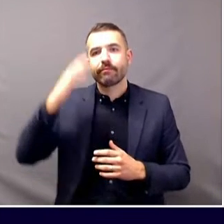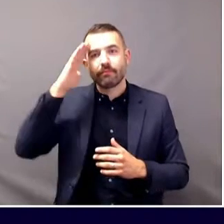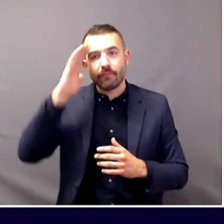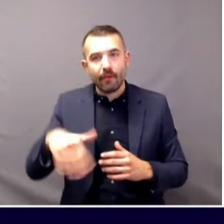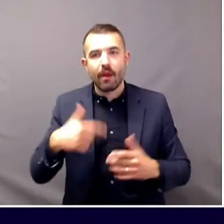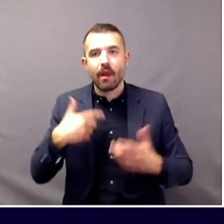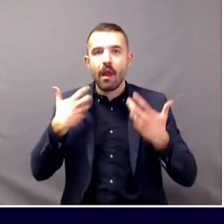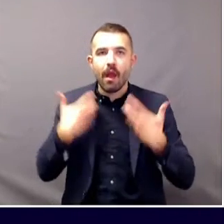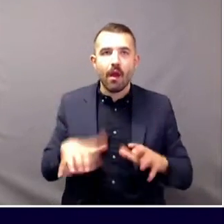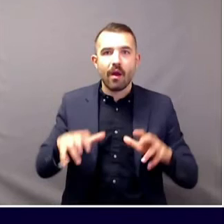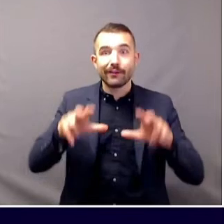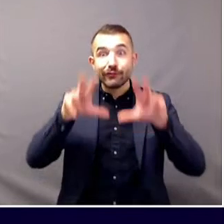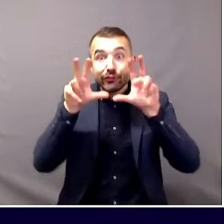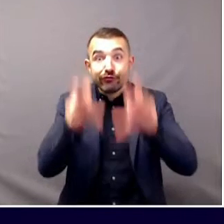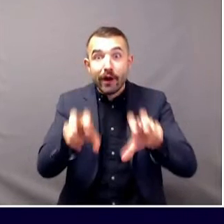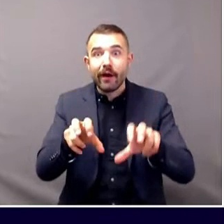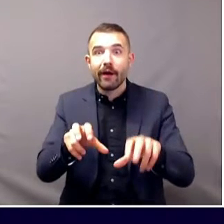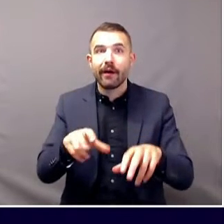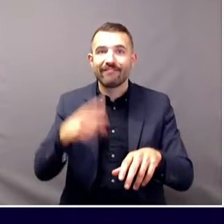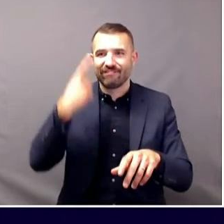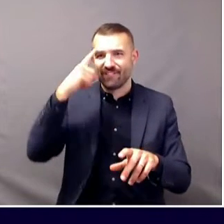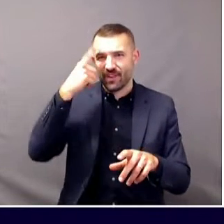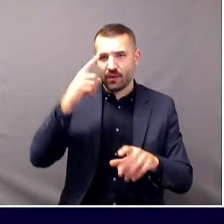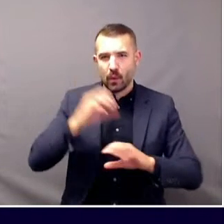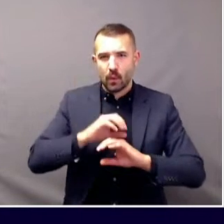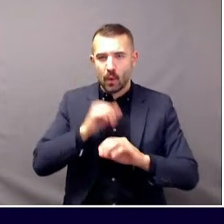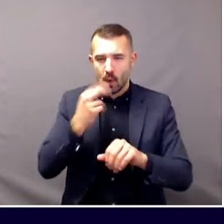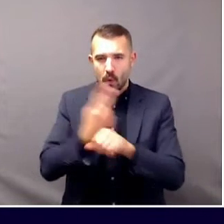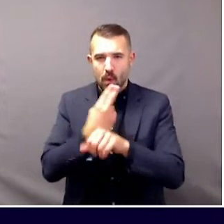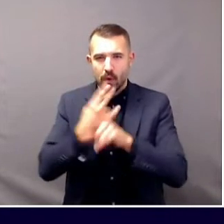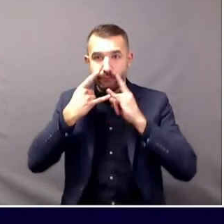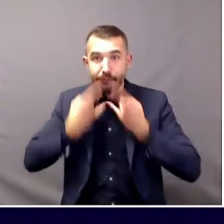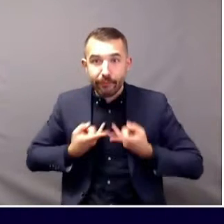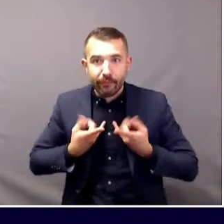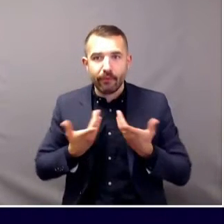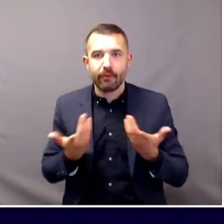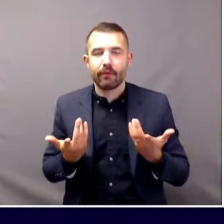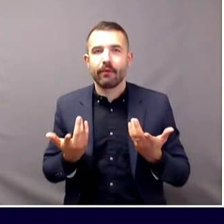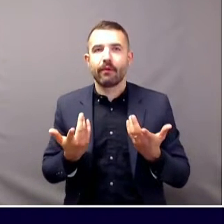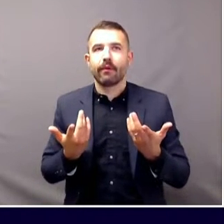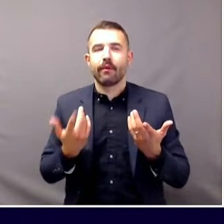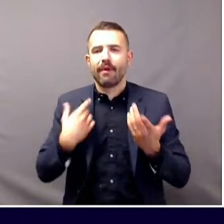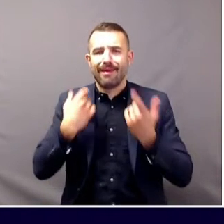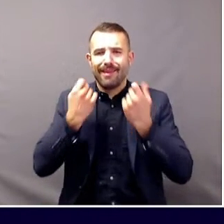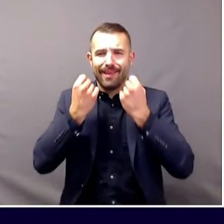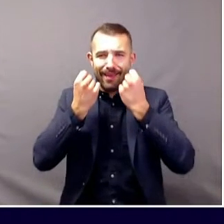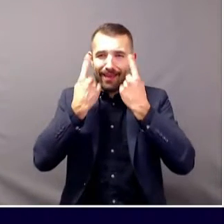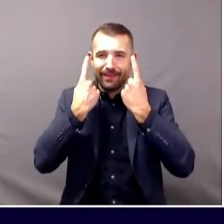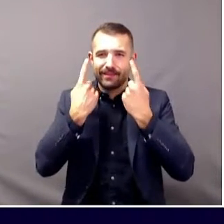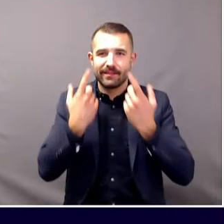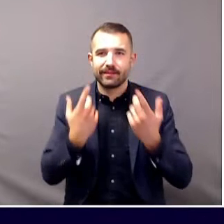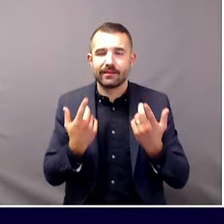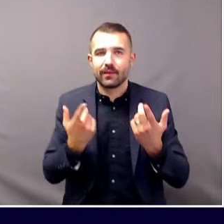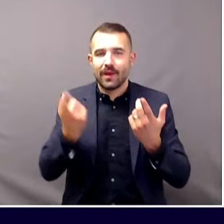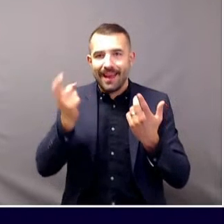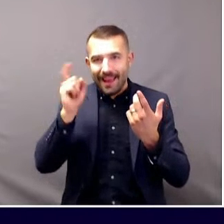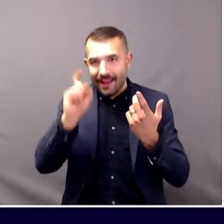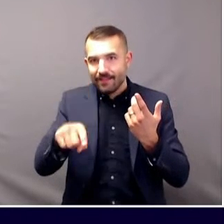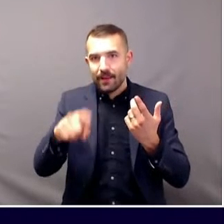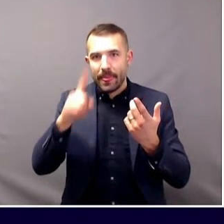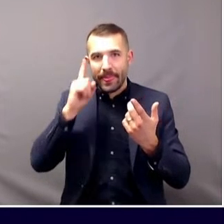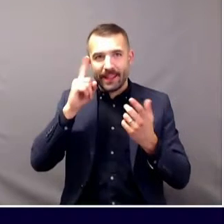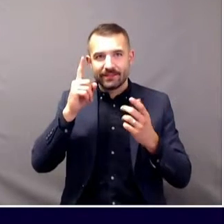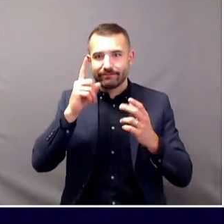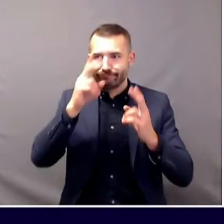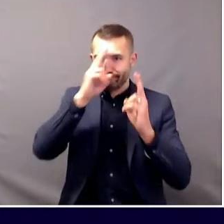not wearing a face mask. We want them to understand why they need to do it, respect the need for other people around them to have